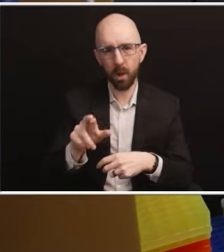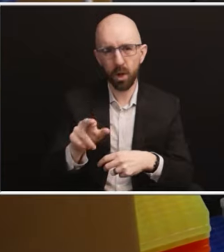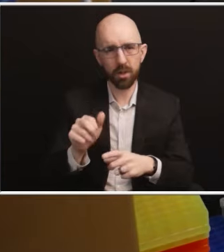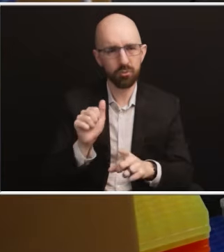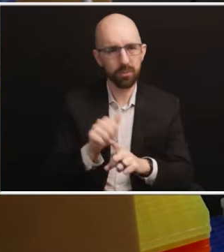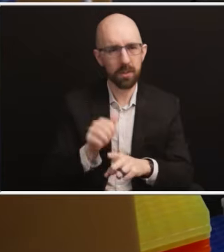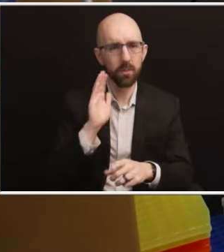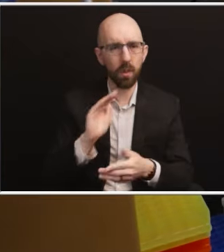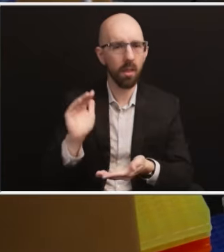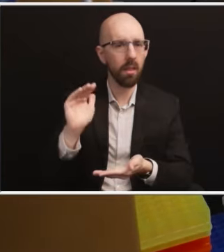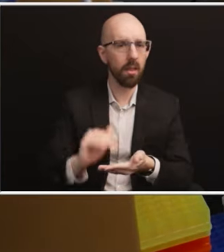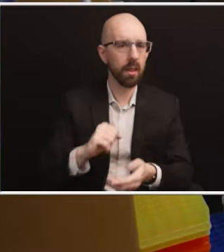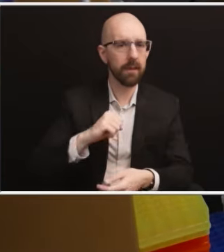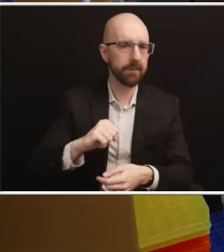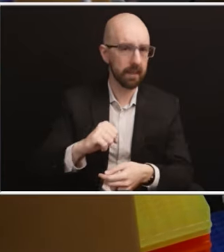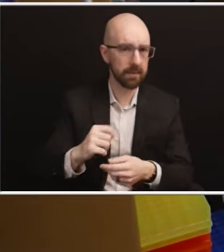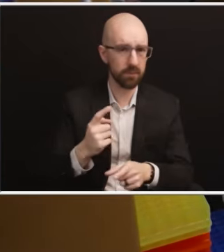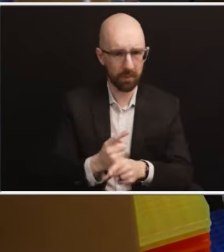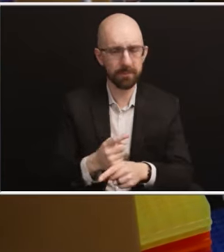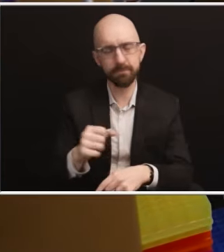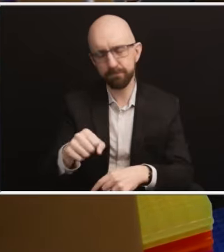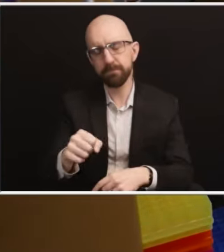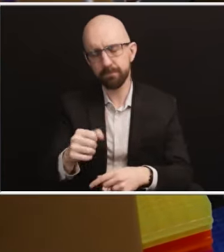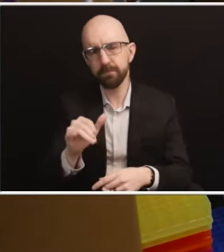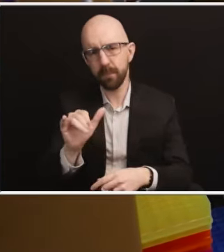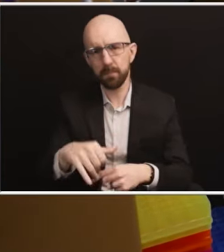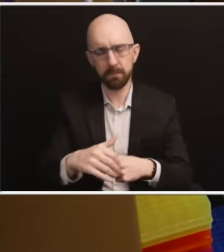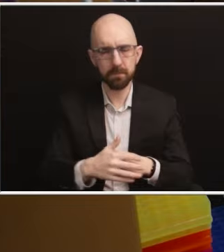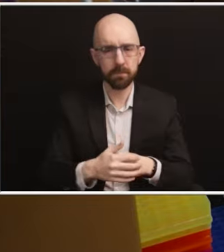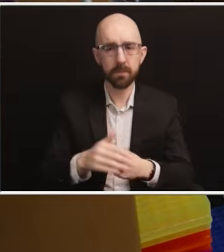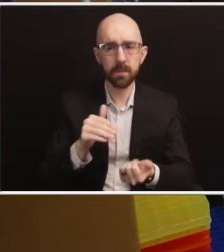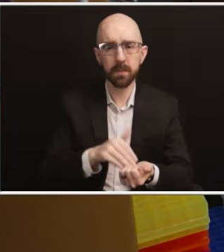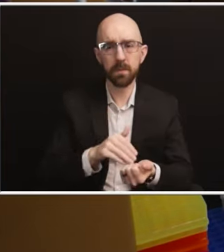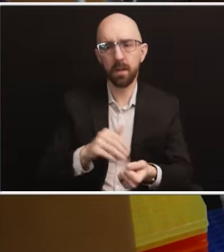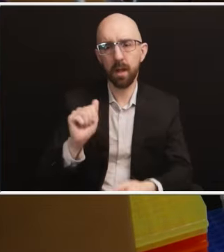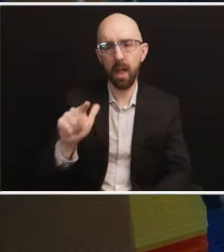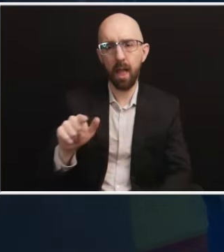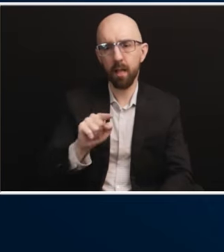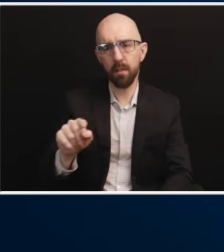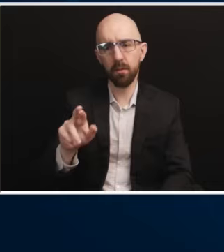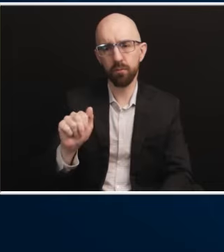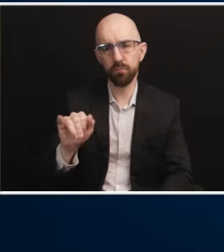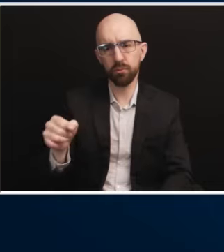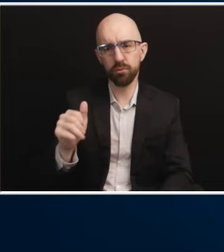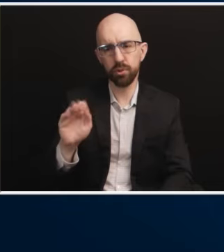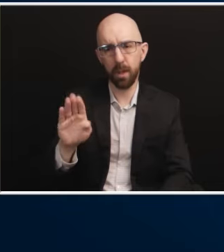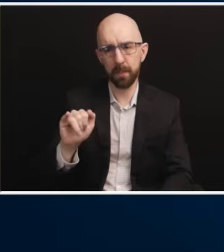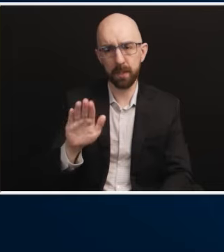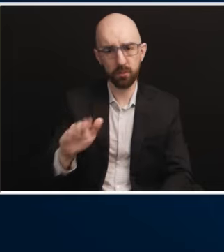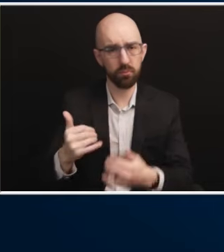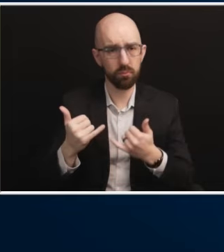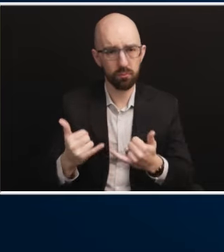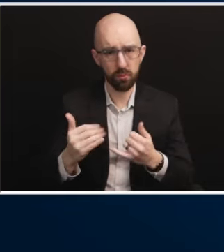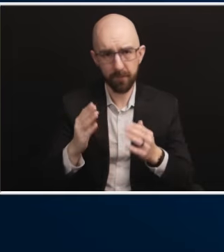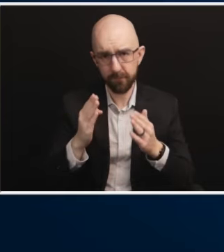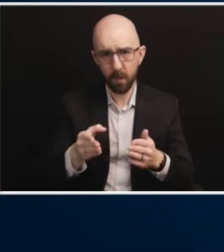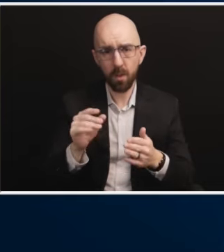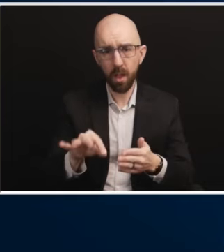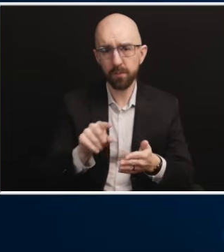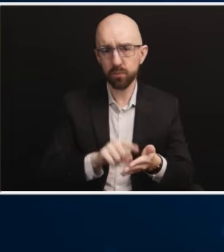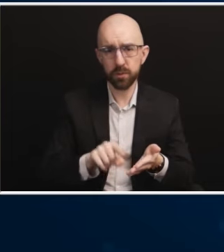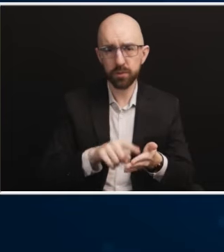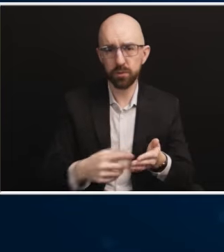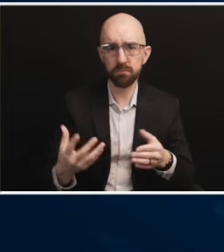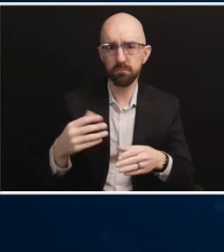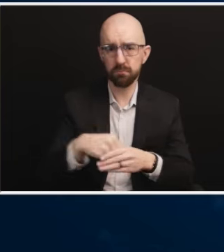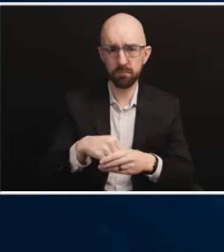defense somehow, right? Yes, yeah. Dr. Al-Rajabi, same question for you. What is your current focus of your research involving CAR T-cell